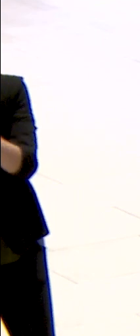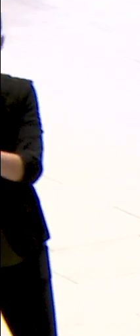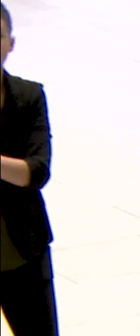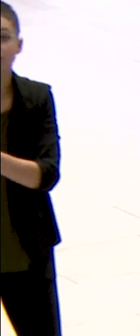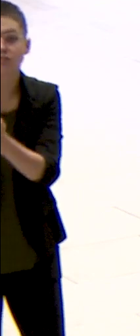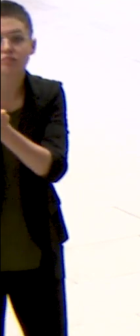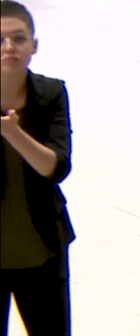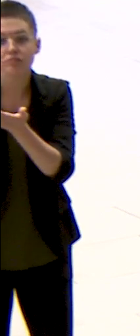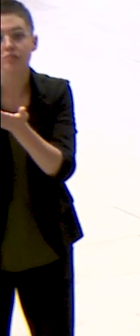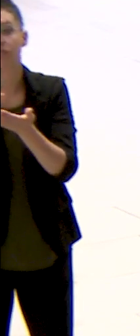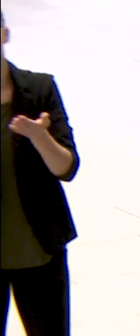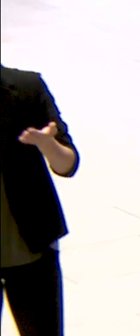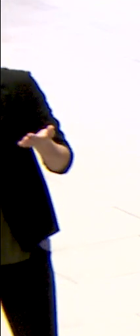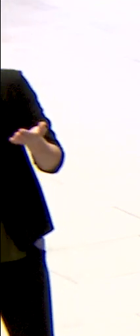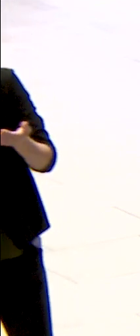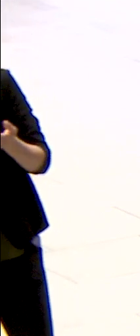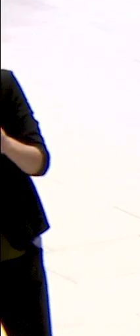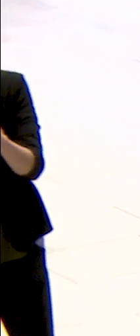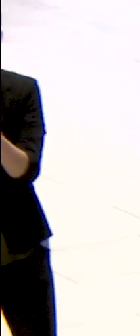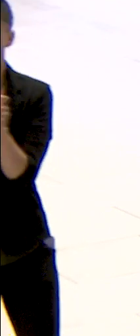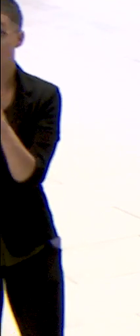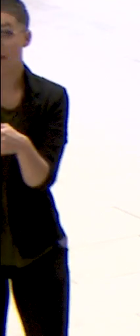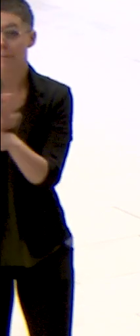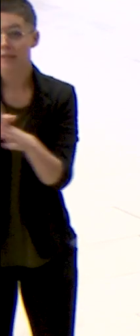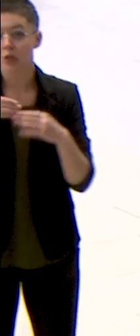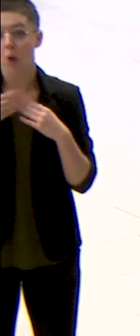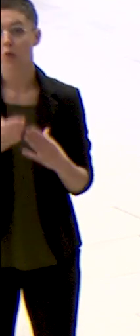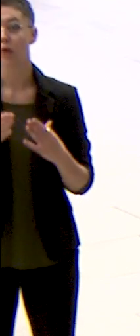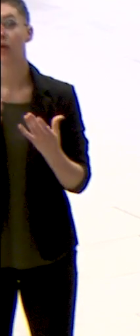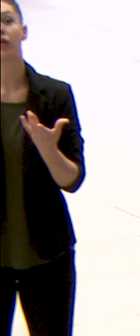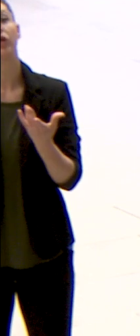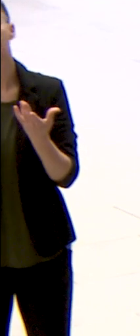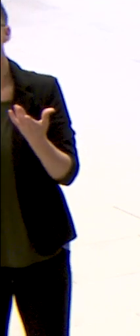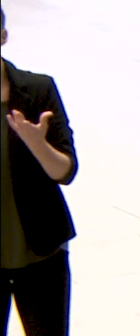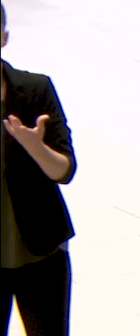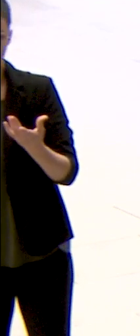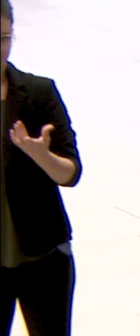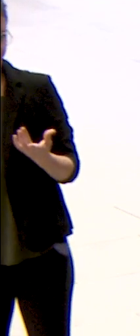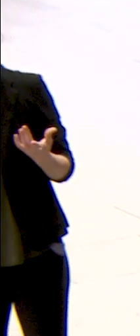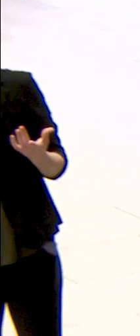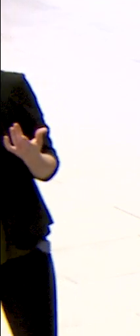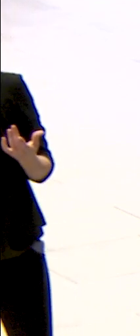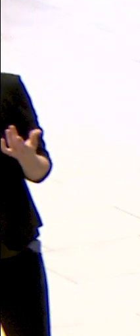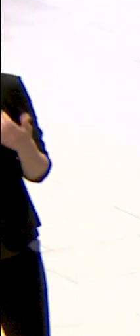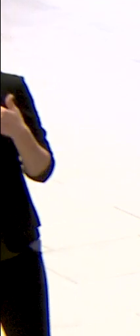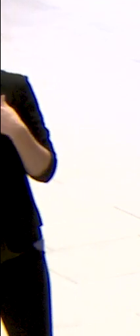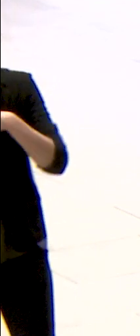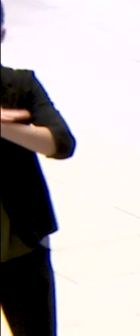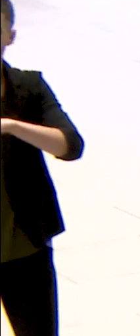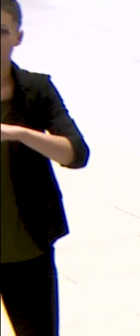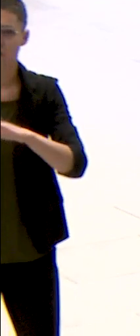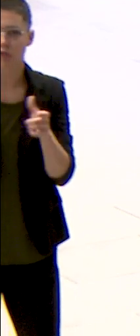you're a small business owner, as a platform, we already promote small business owners, creators that are